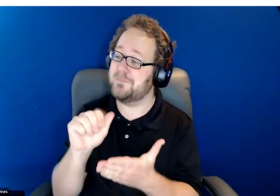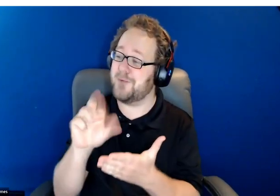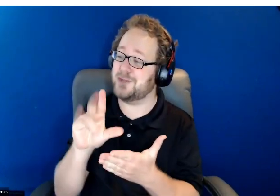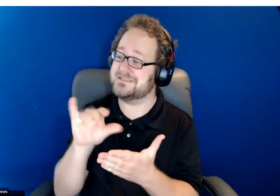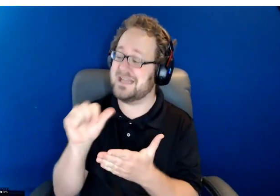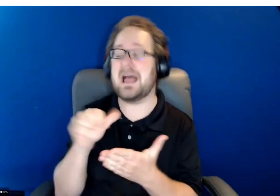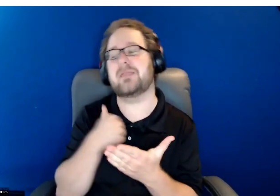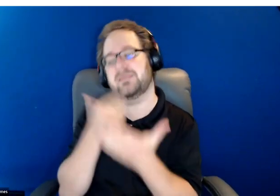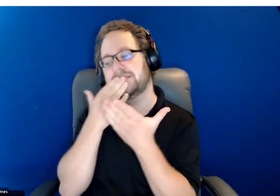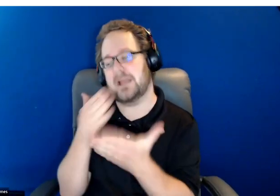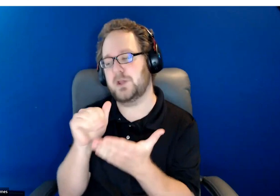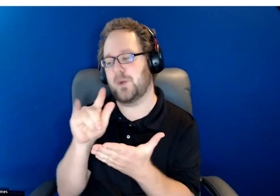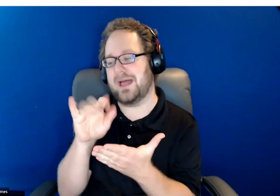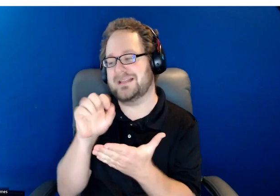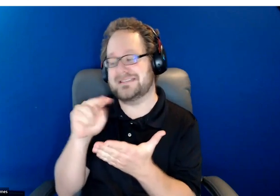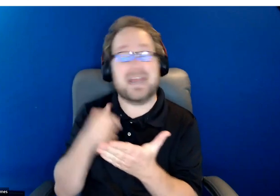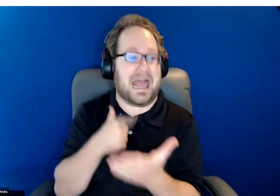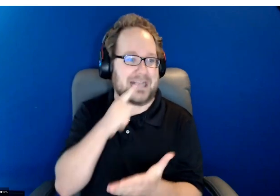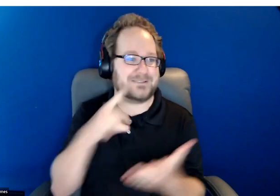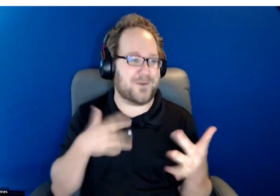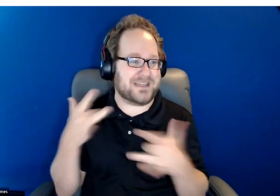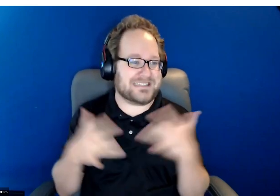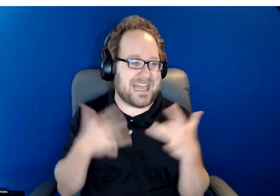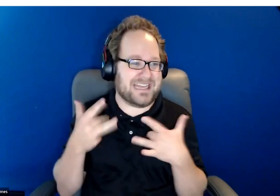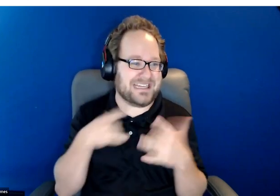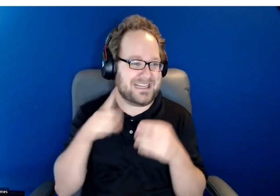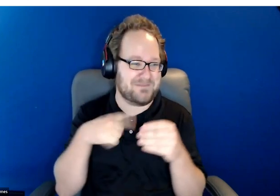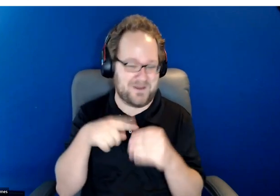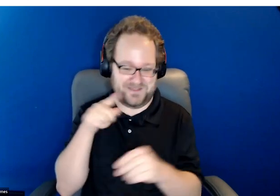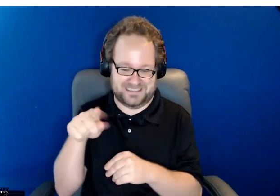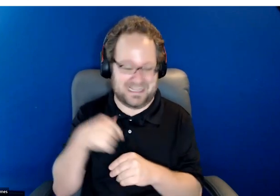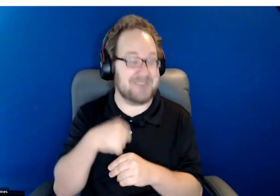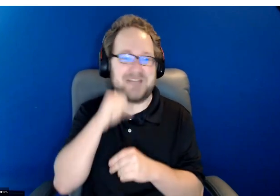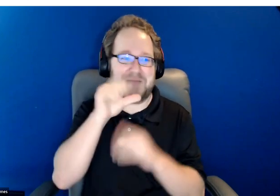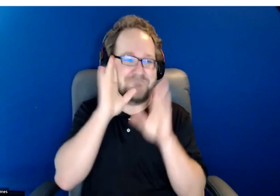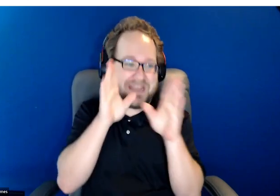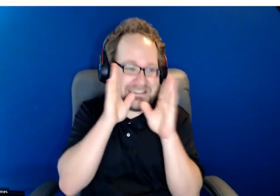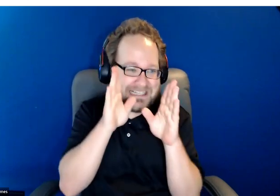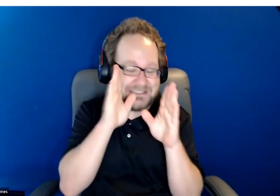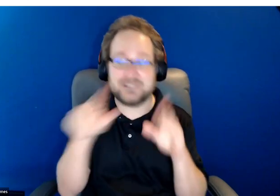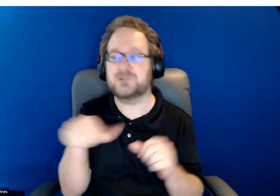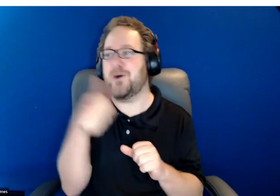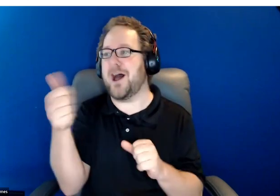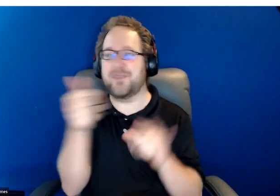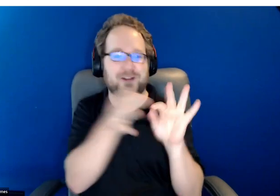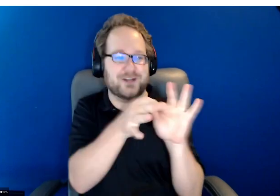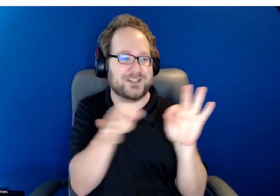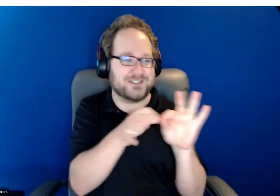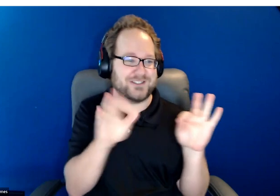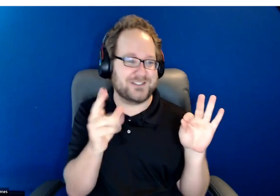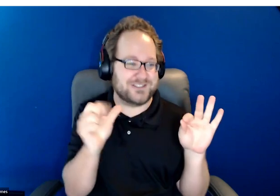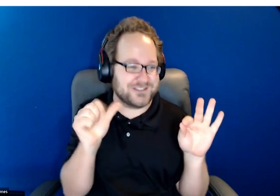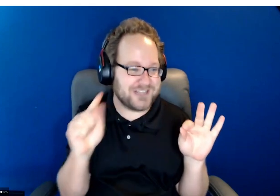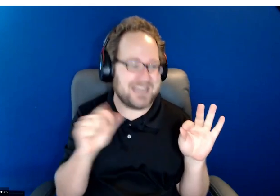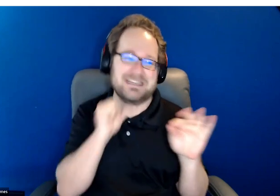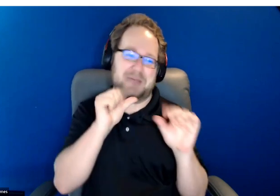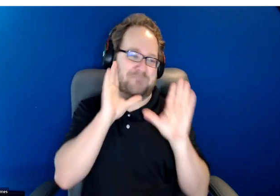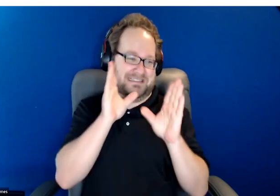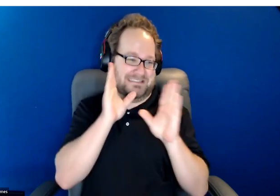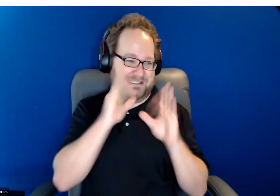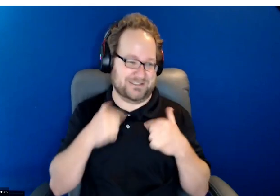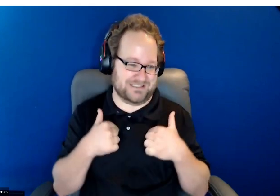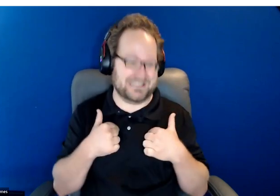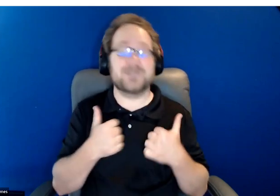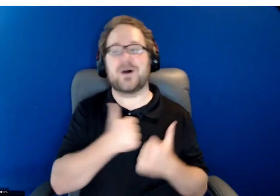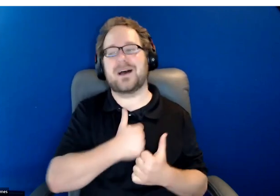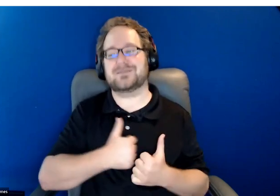you, Allison. I get so excited about this. I'm not paying attention to anything else going on. I'm excited to tell you